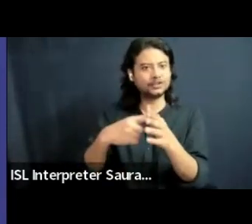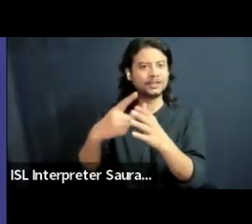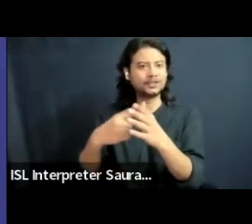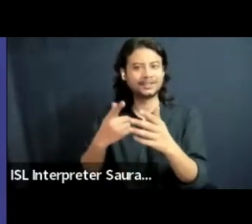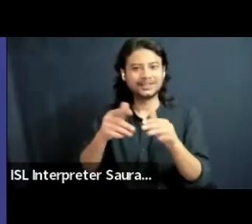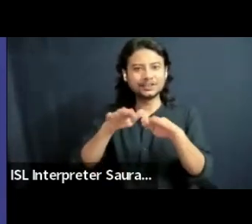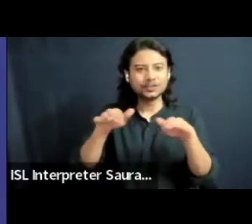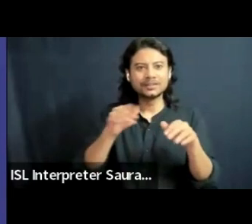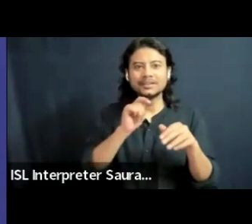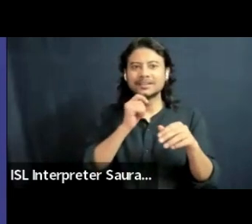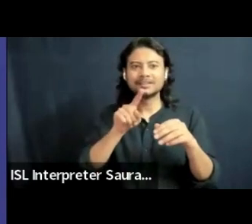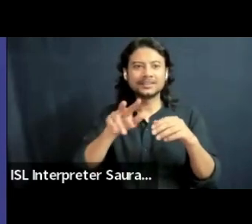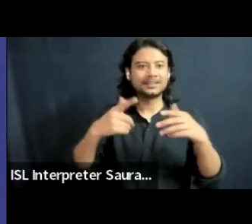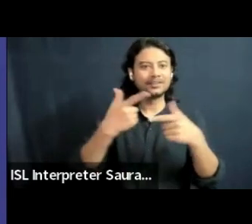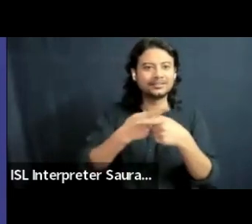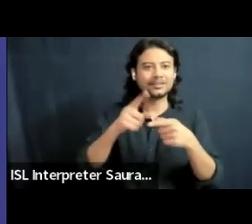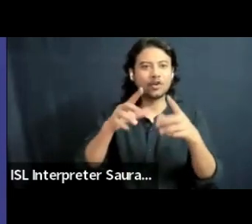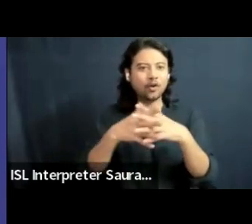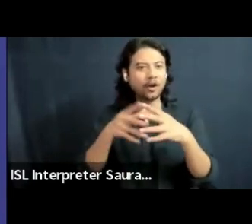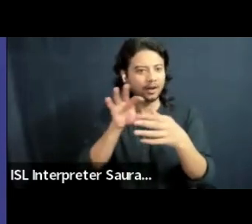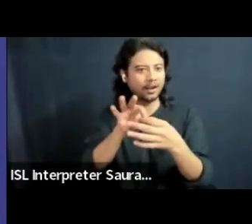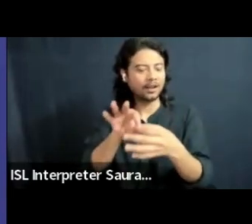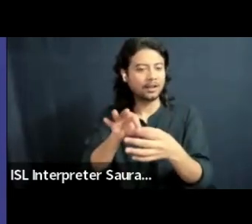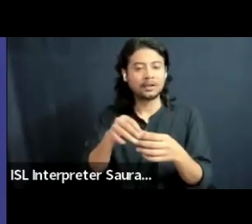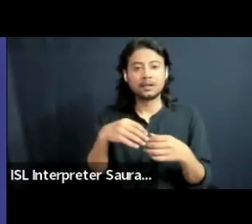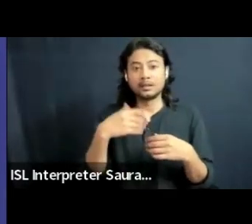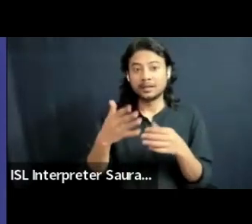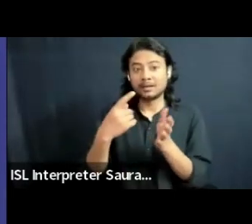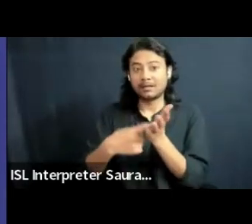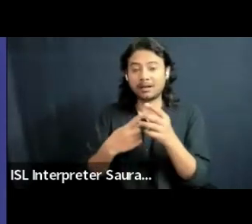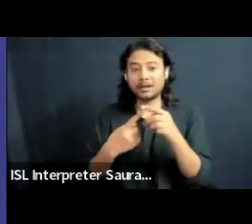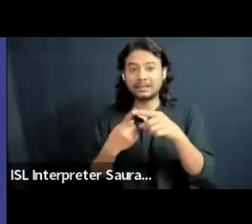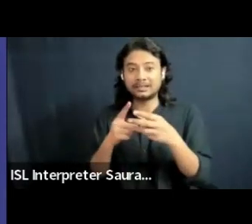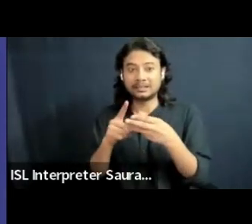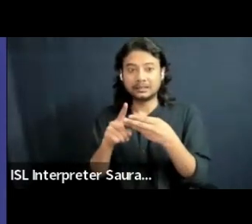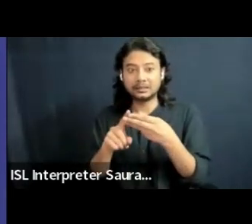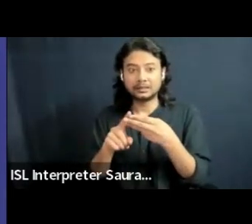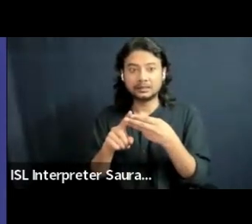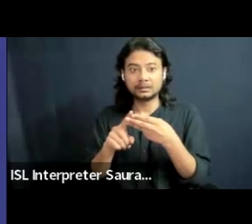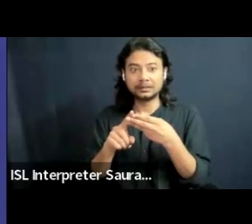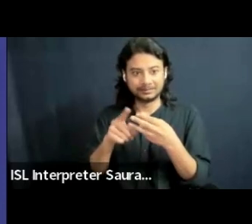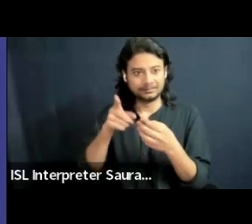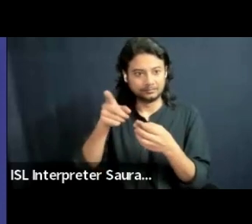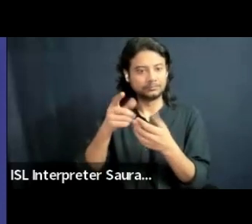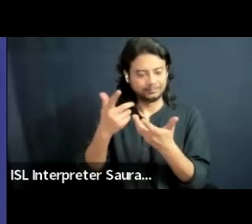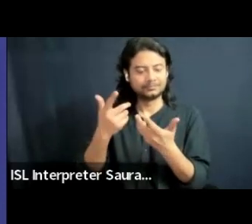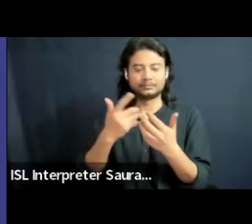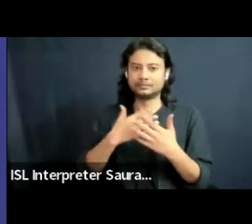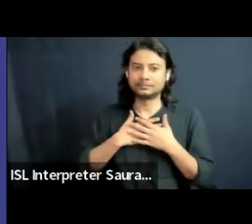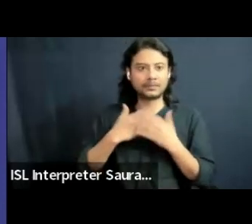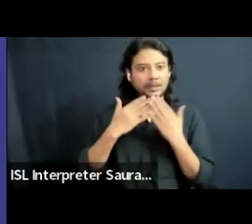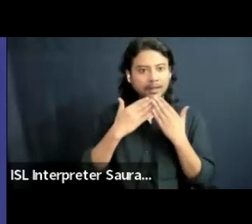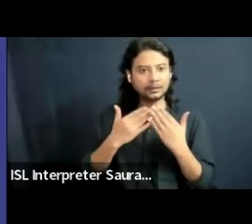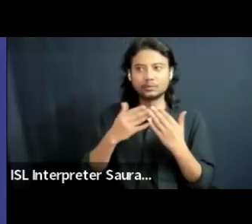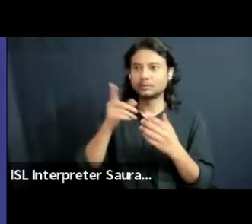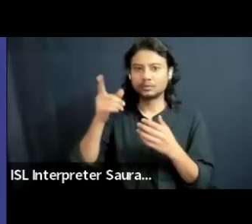point. Very happy that it included children with disabilities. But with the new changes and with the Rights of Persons